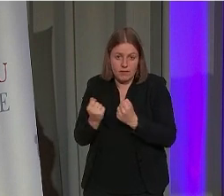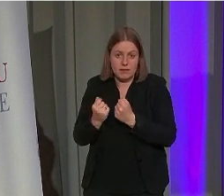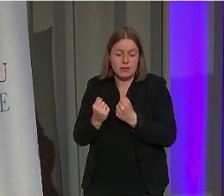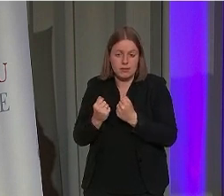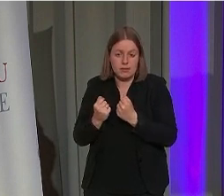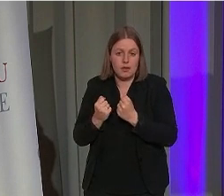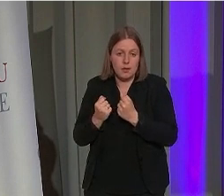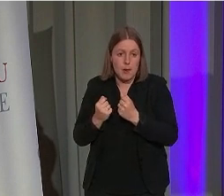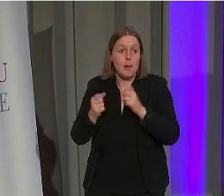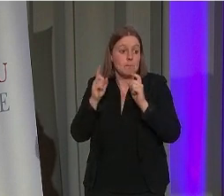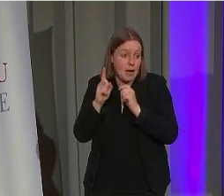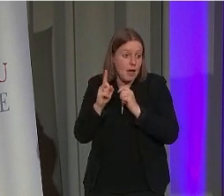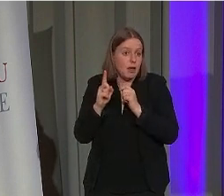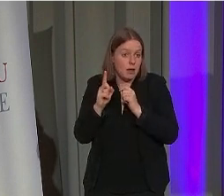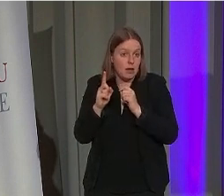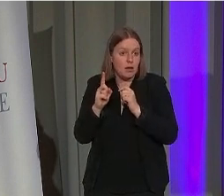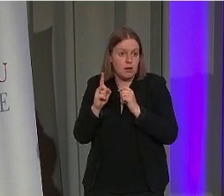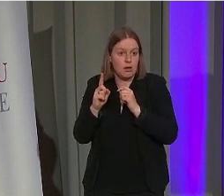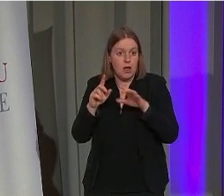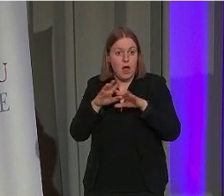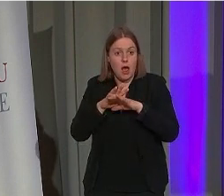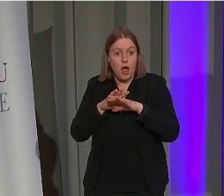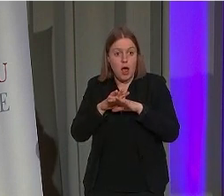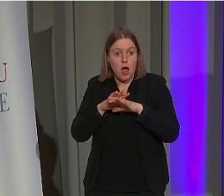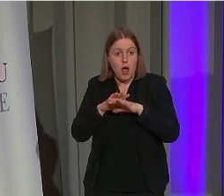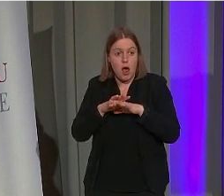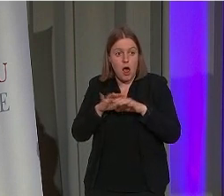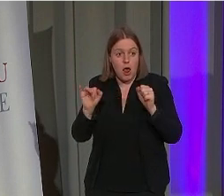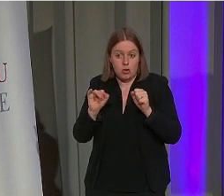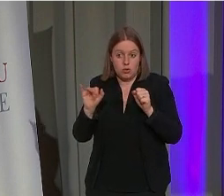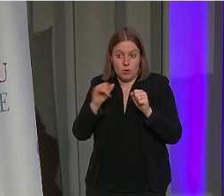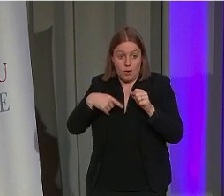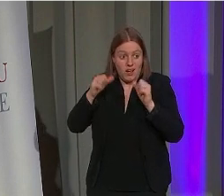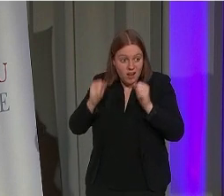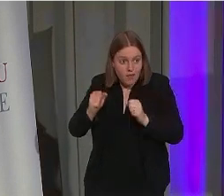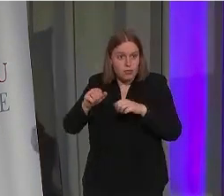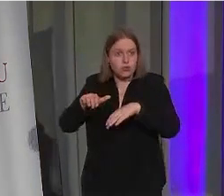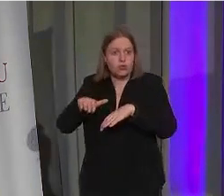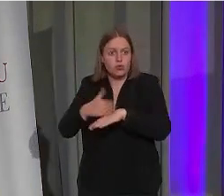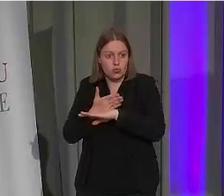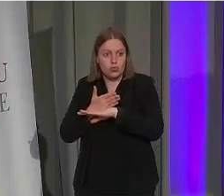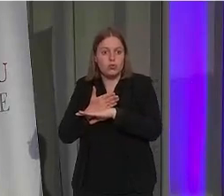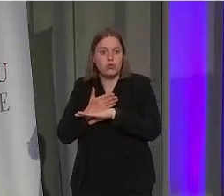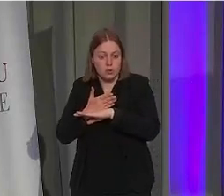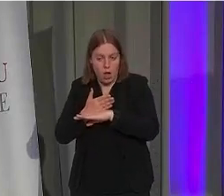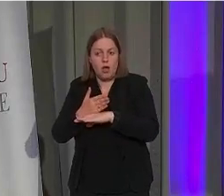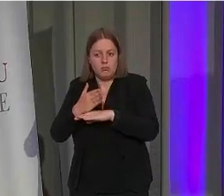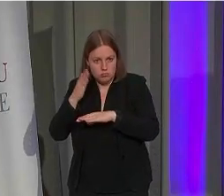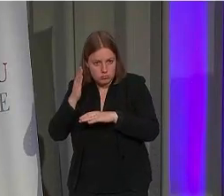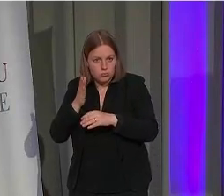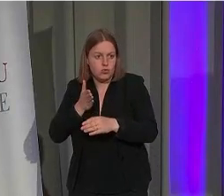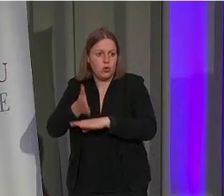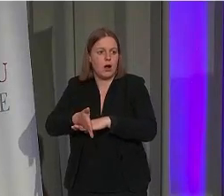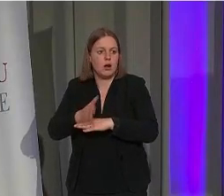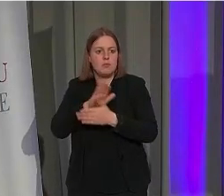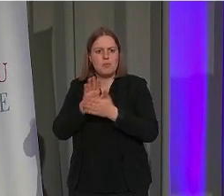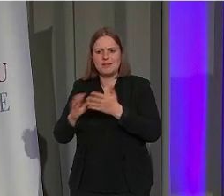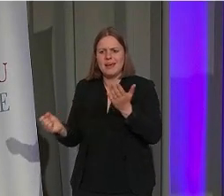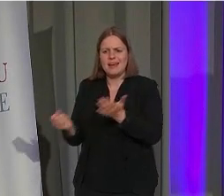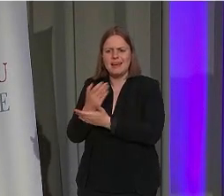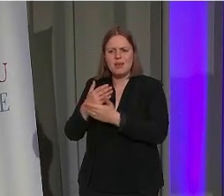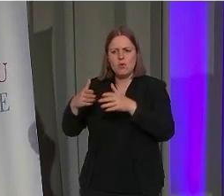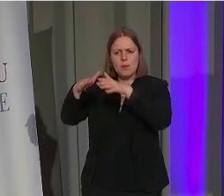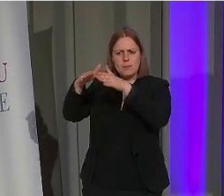will never be 100% fully accessible, but we did do a lot of interventions, of course. So we have the